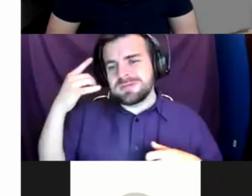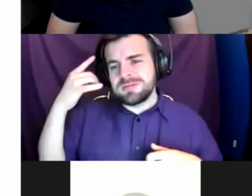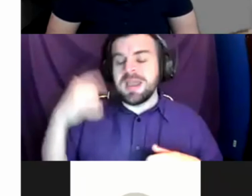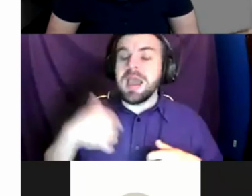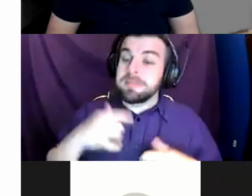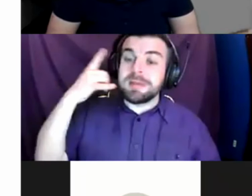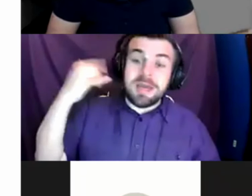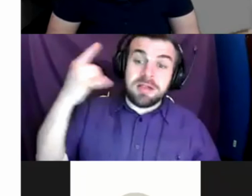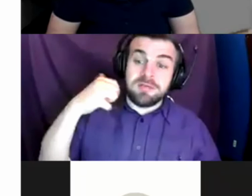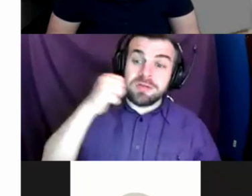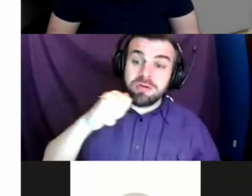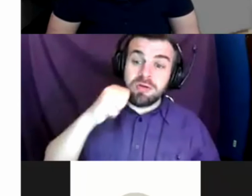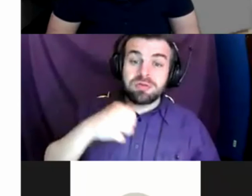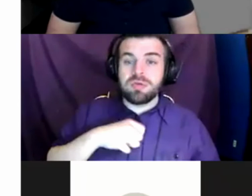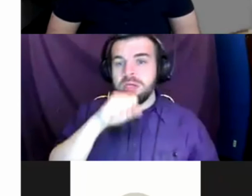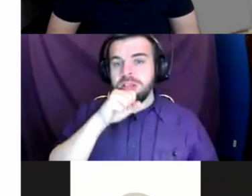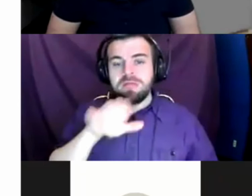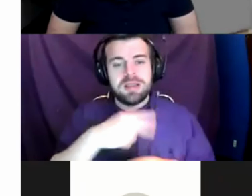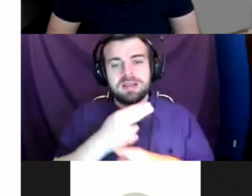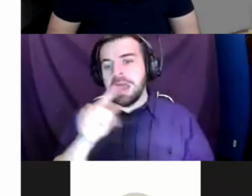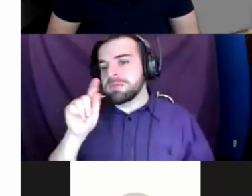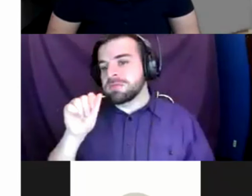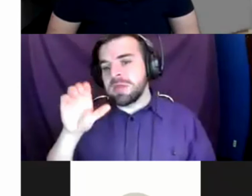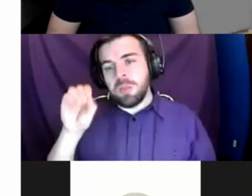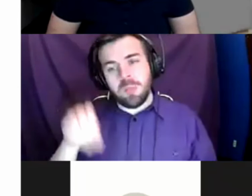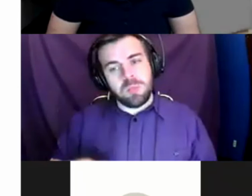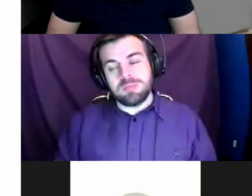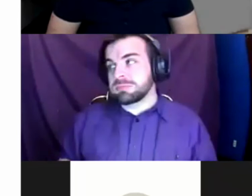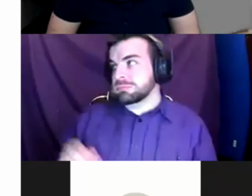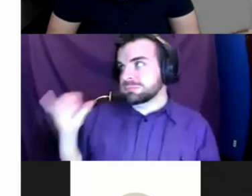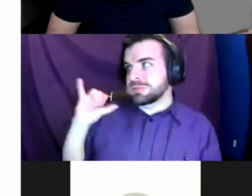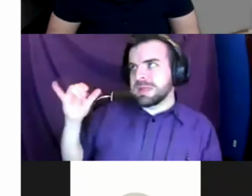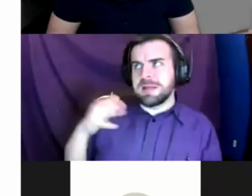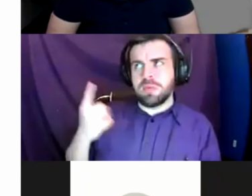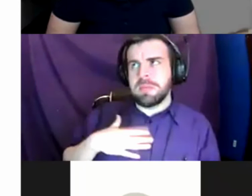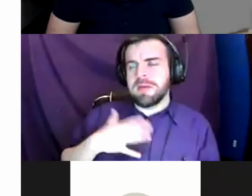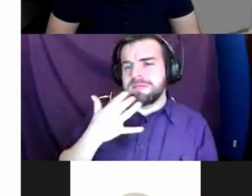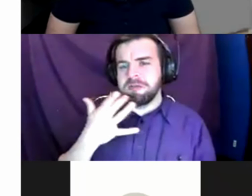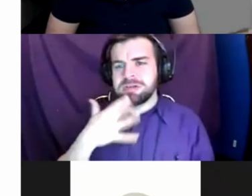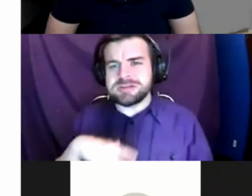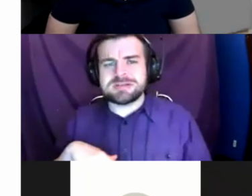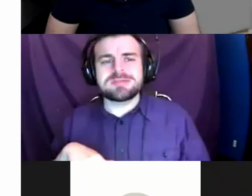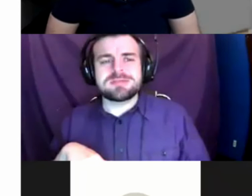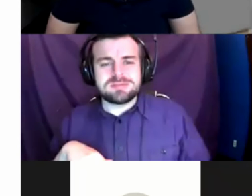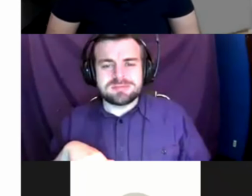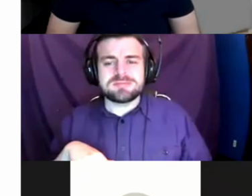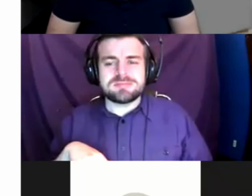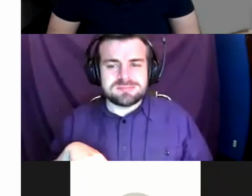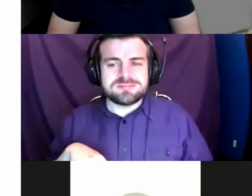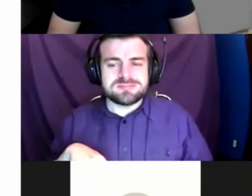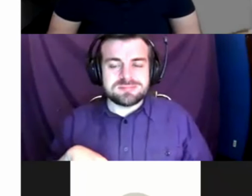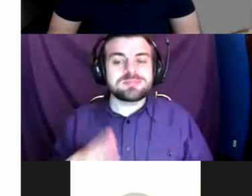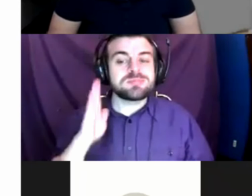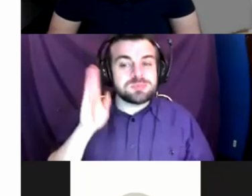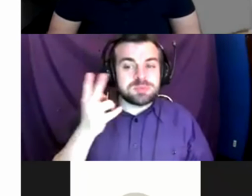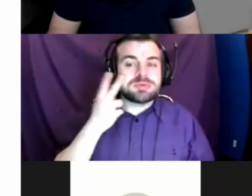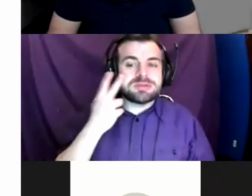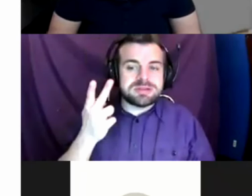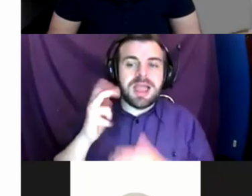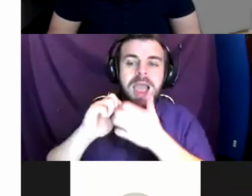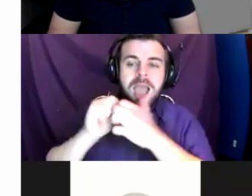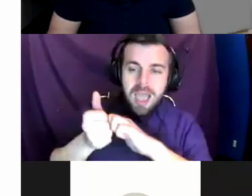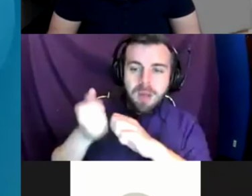that's one of my favorites too. All right, so we're going to get to see how you use Alexa in this video clip. Here we